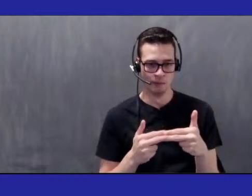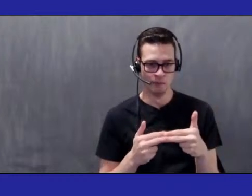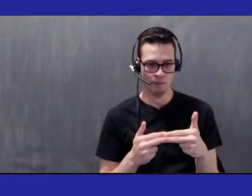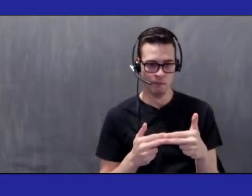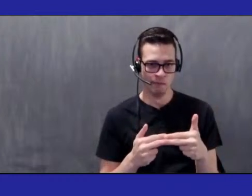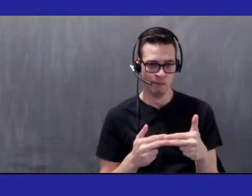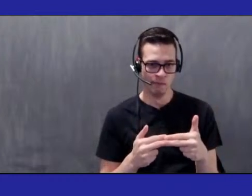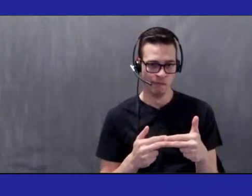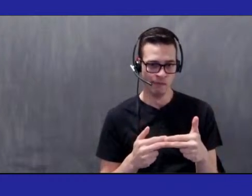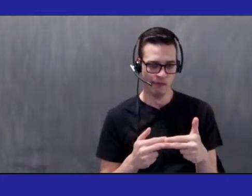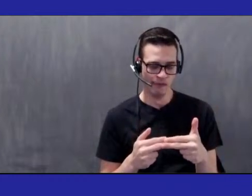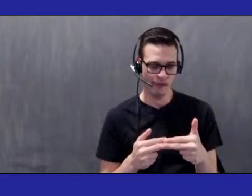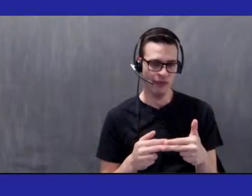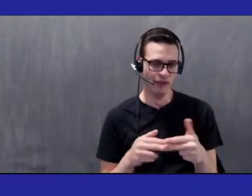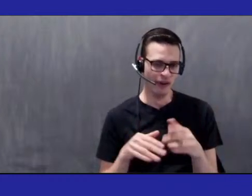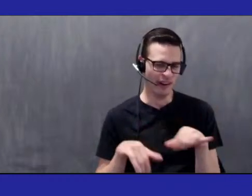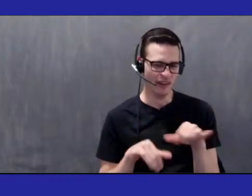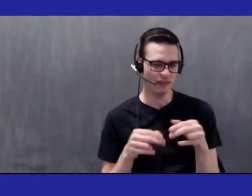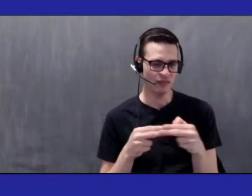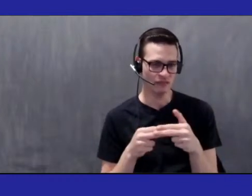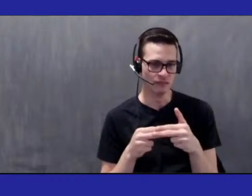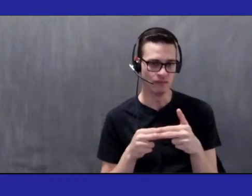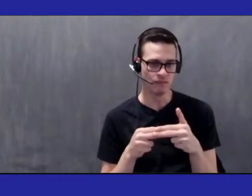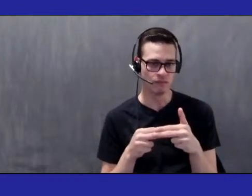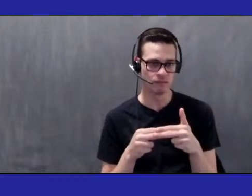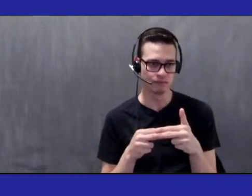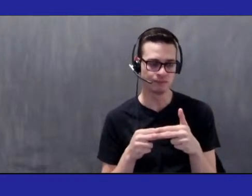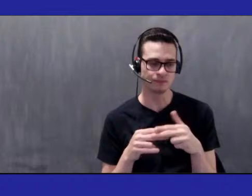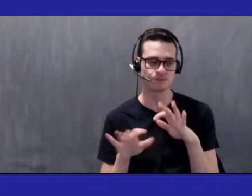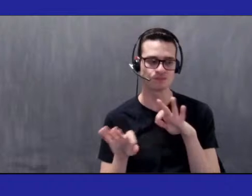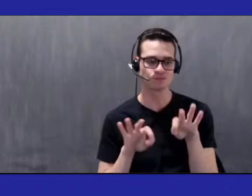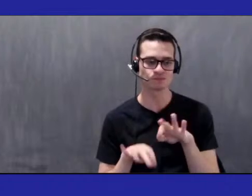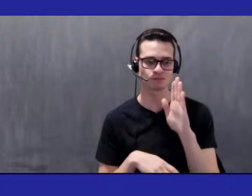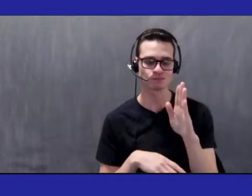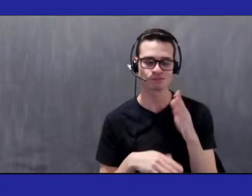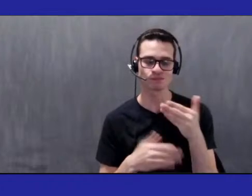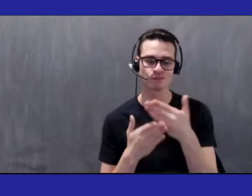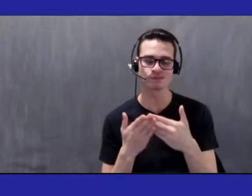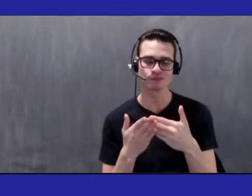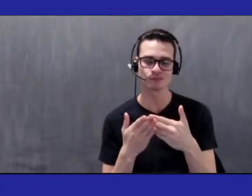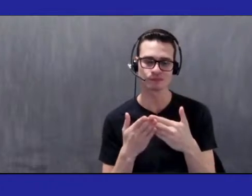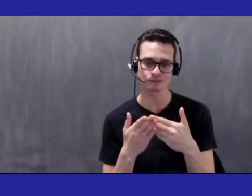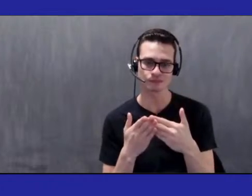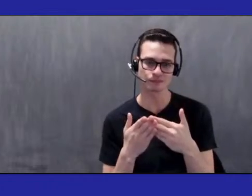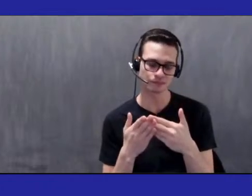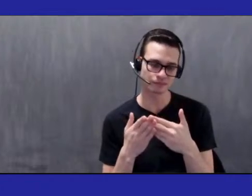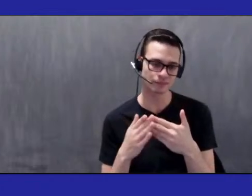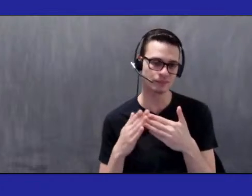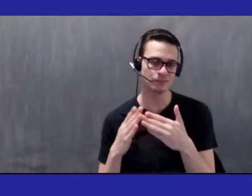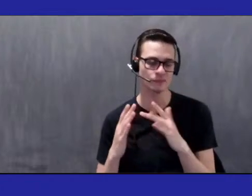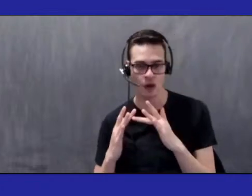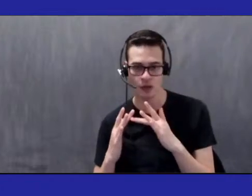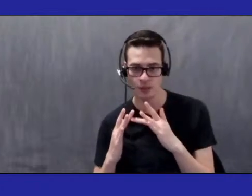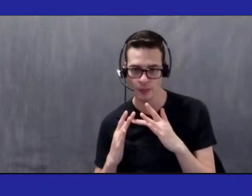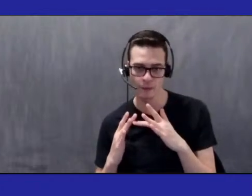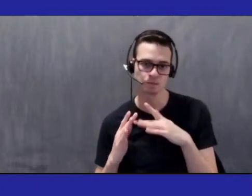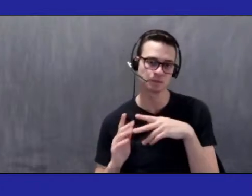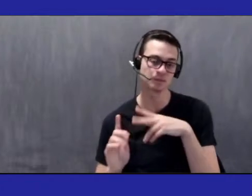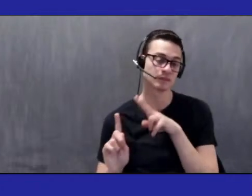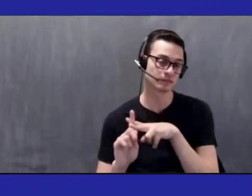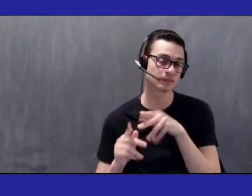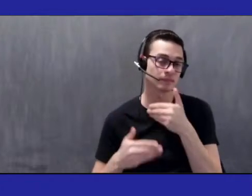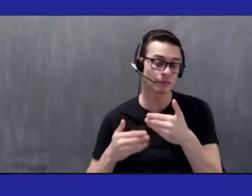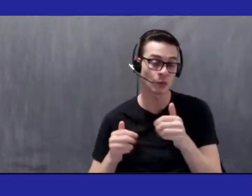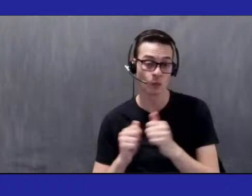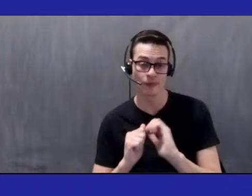that we run through some of those key steps in how to do business with us or with the city. We don't do kind